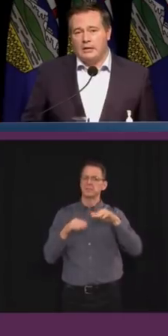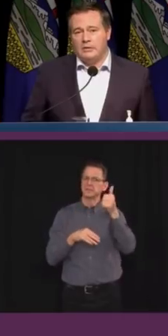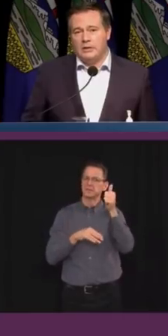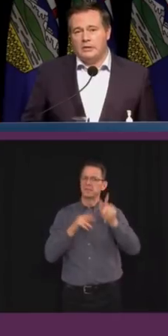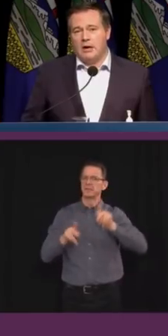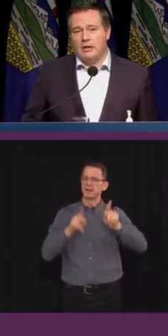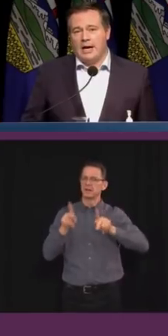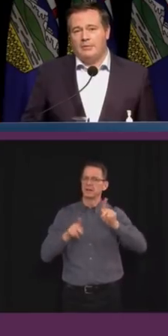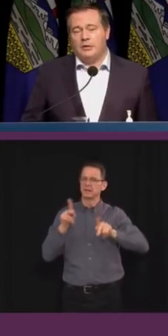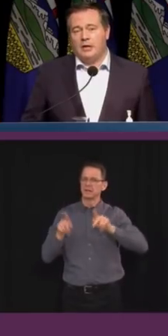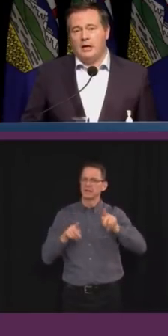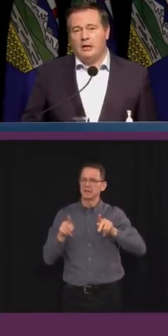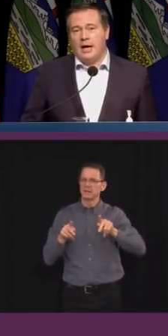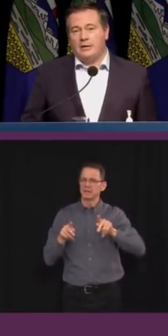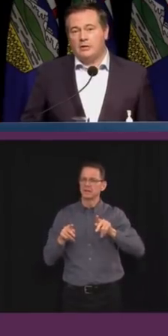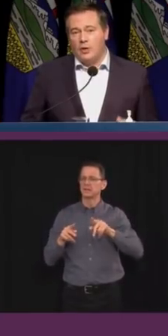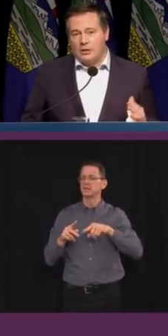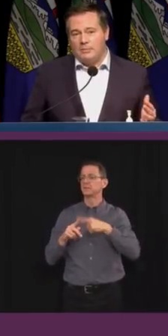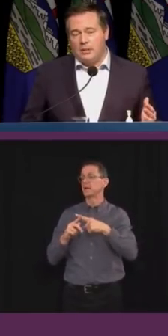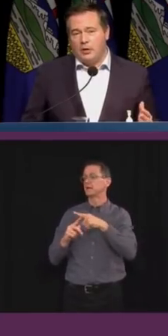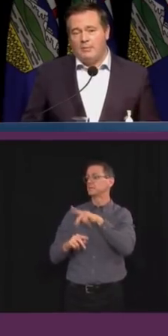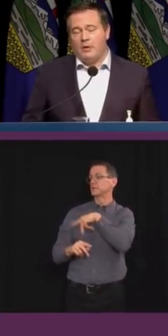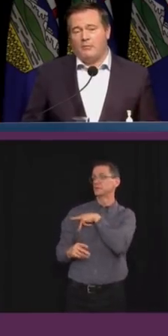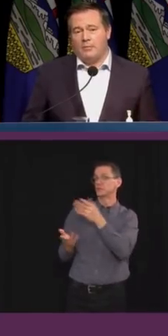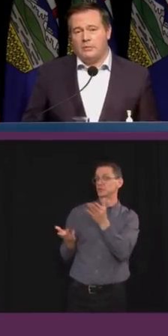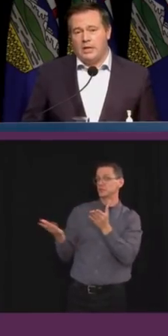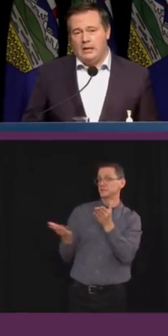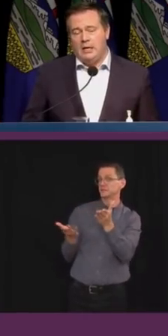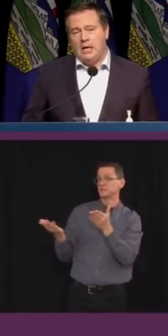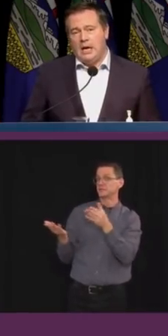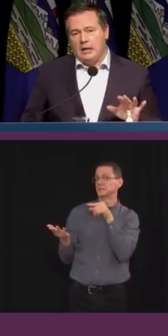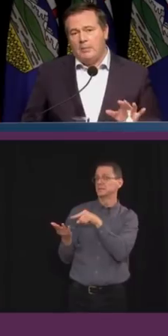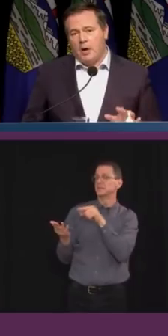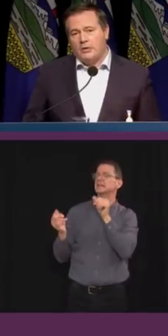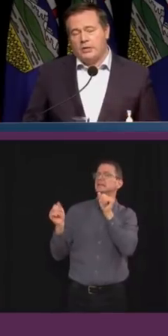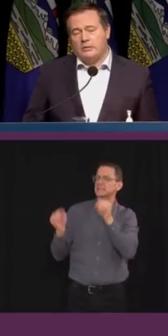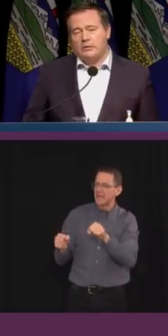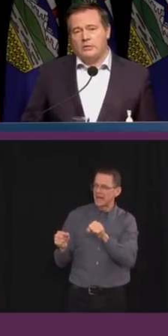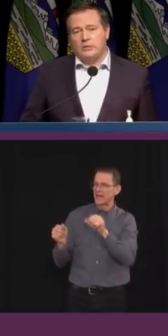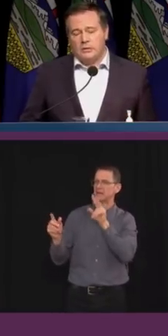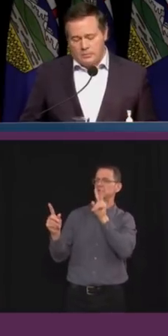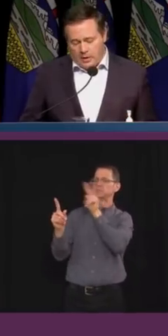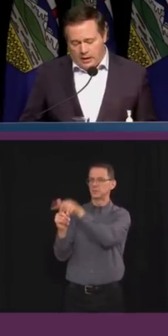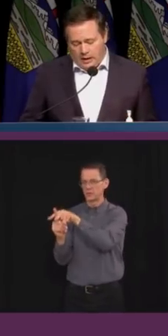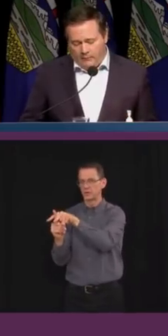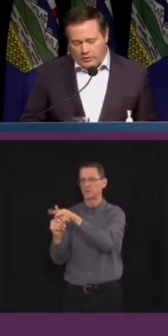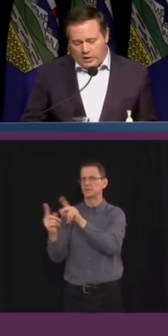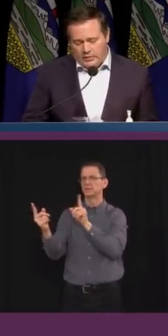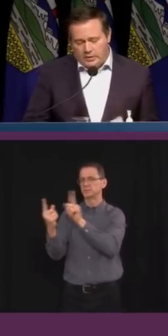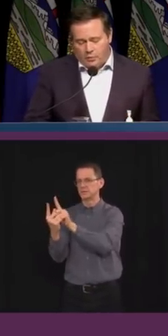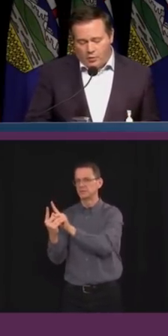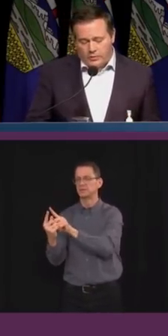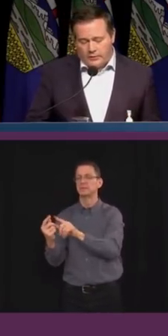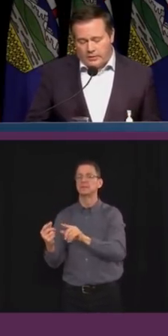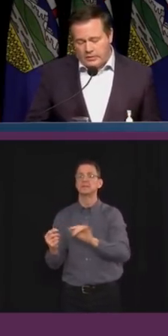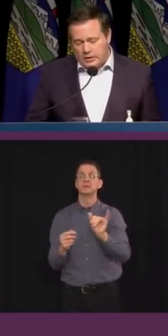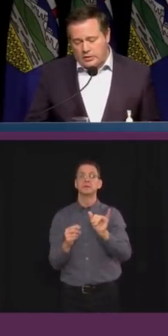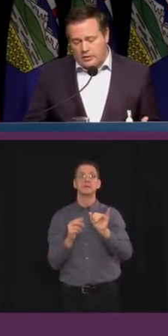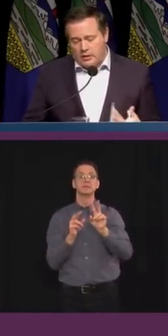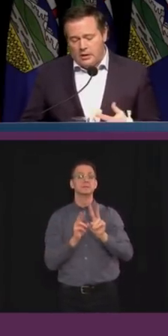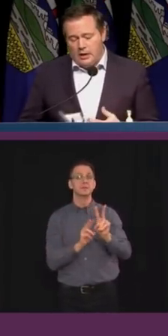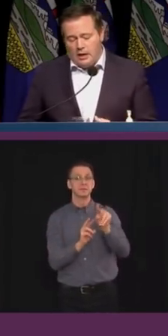service attendance is now capped at 20 people, up from 10. And let me pause there to just emphasize the importance of